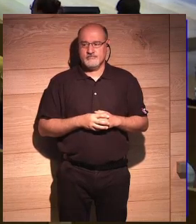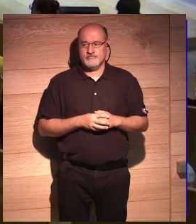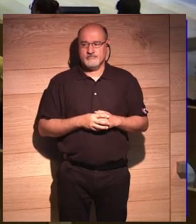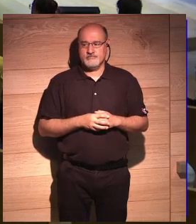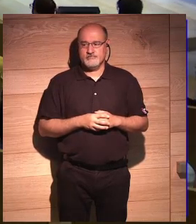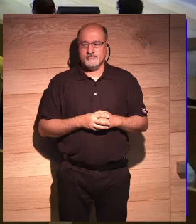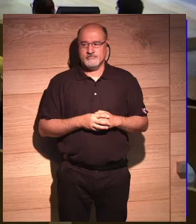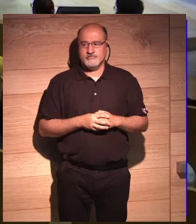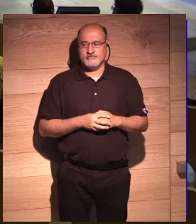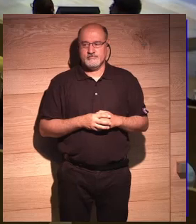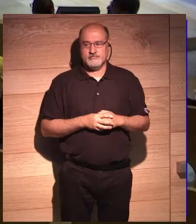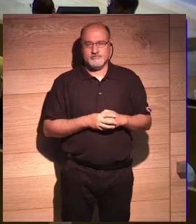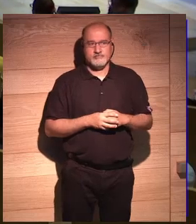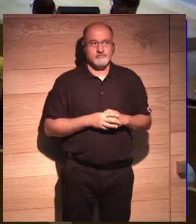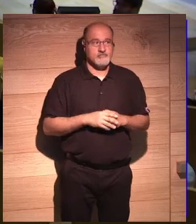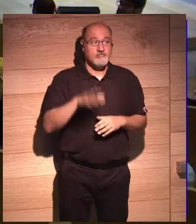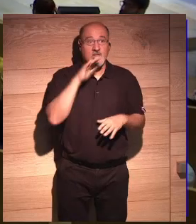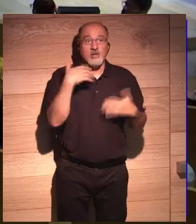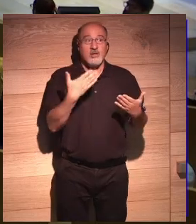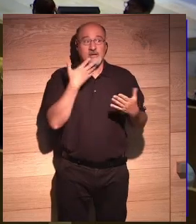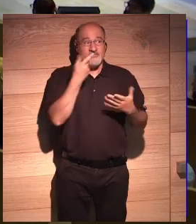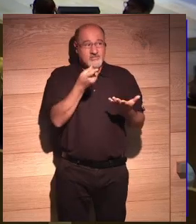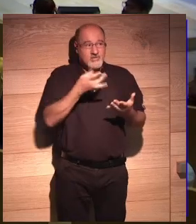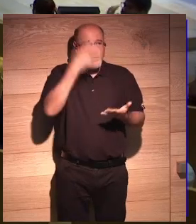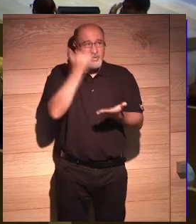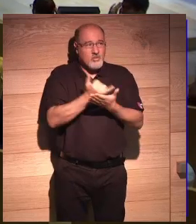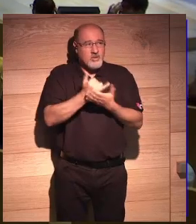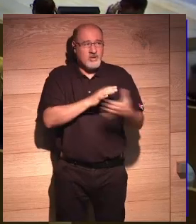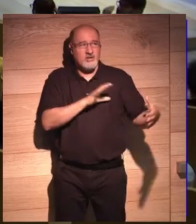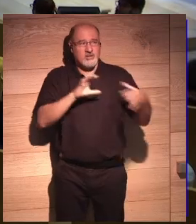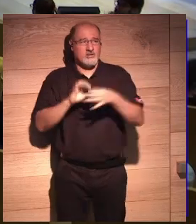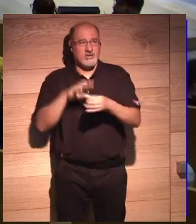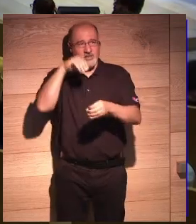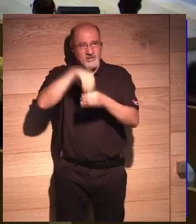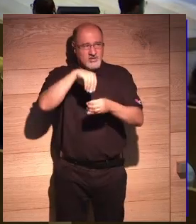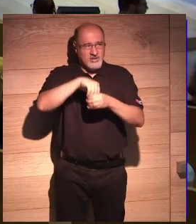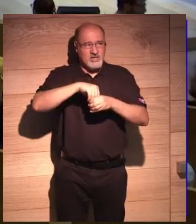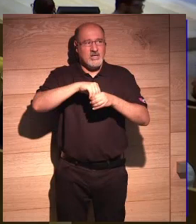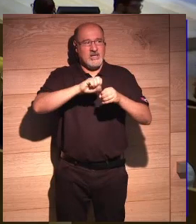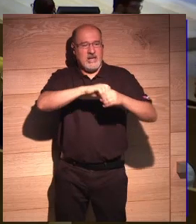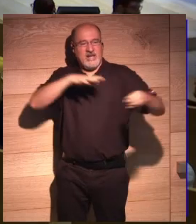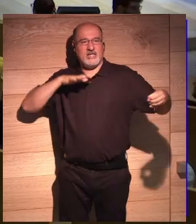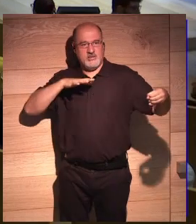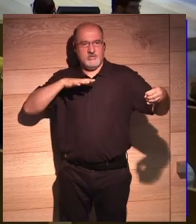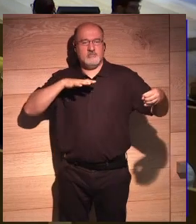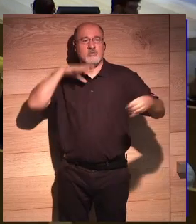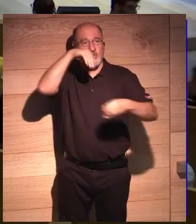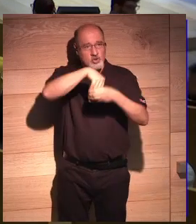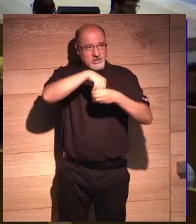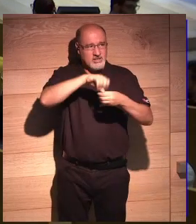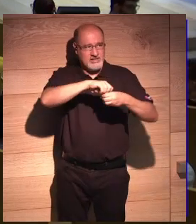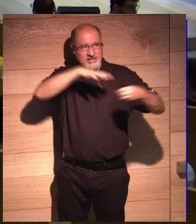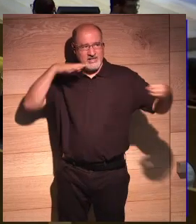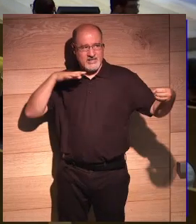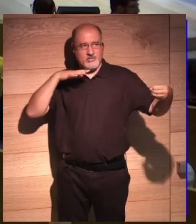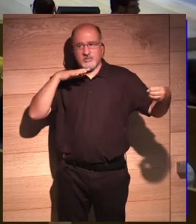Hi, are you exploring anything related with reactive content in the studio? Reactive content?